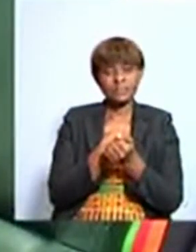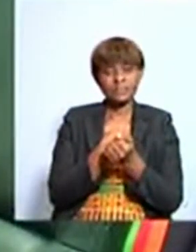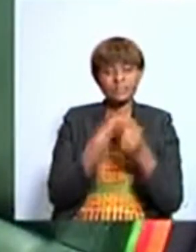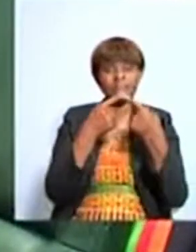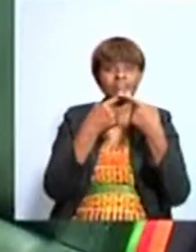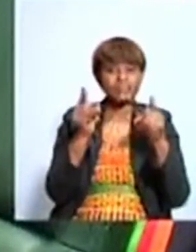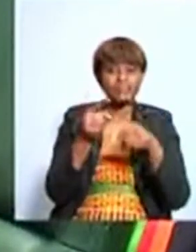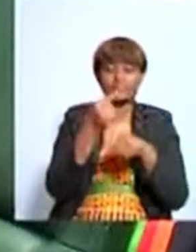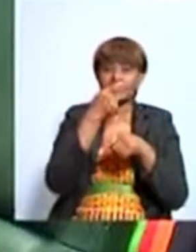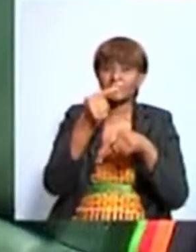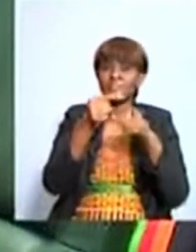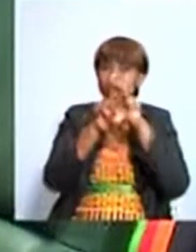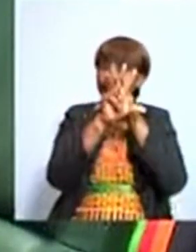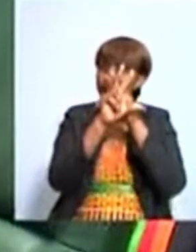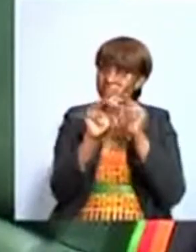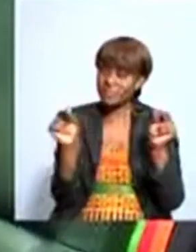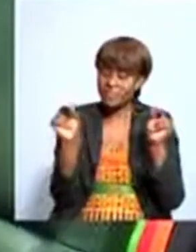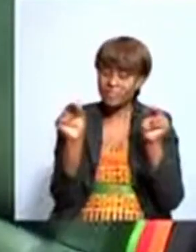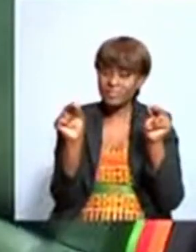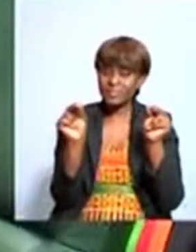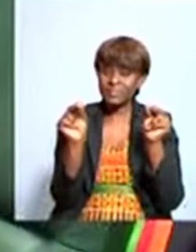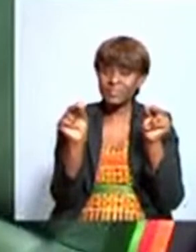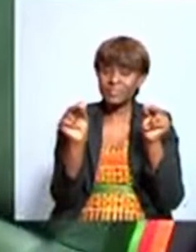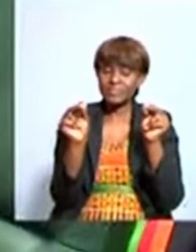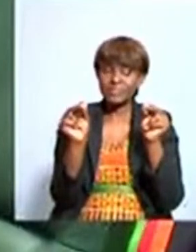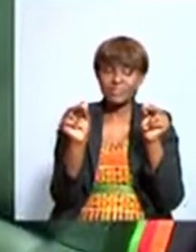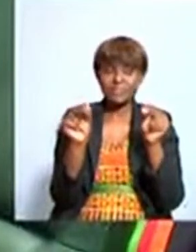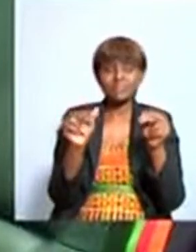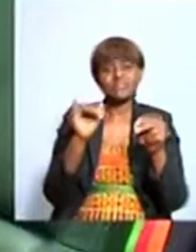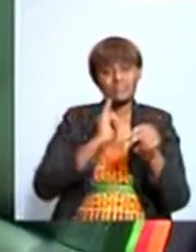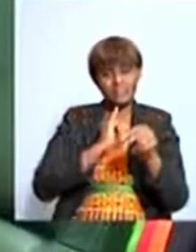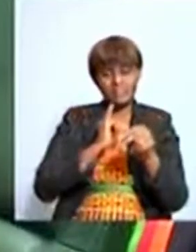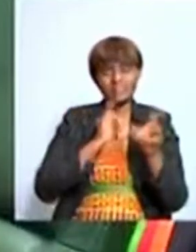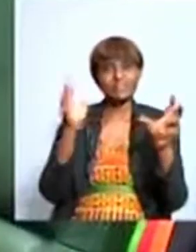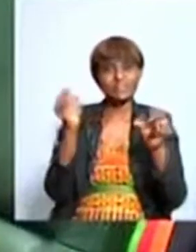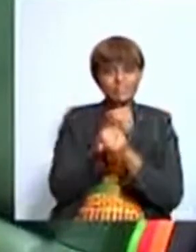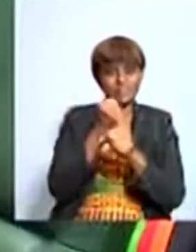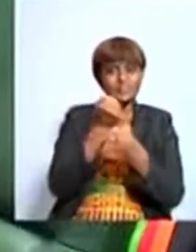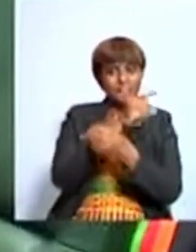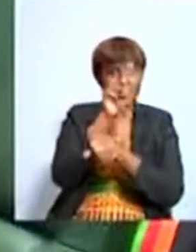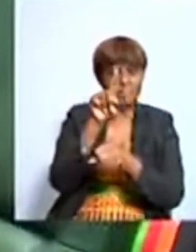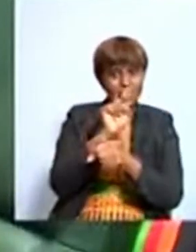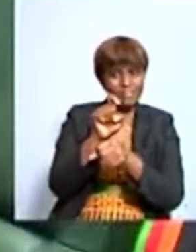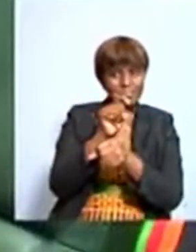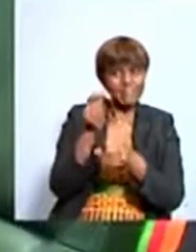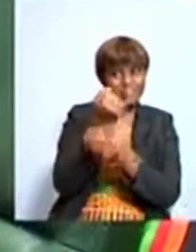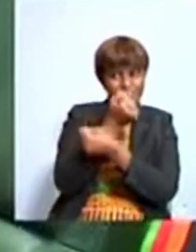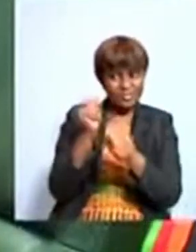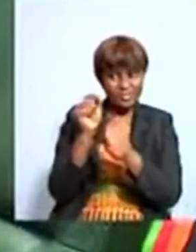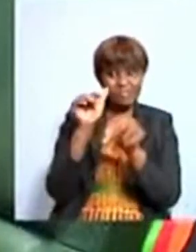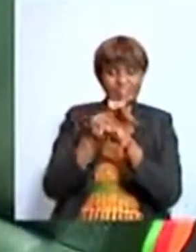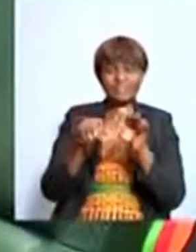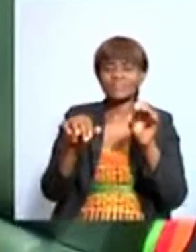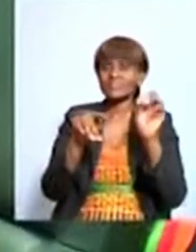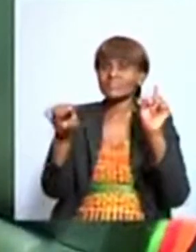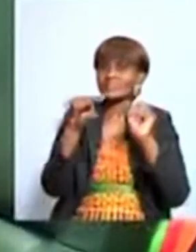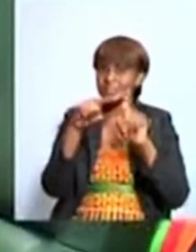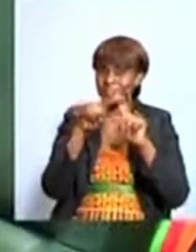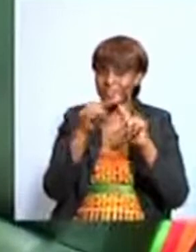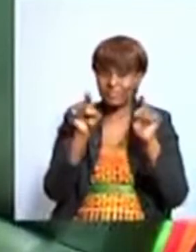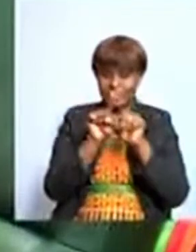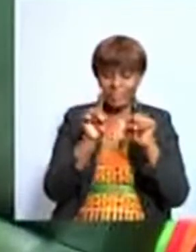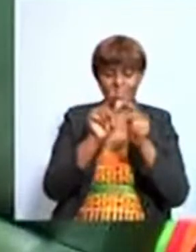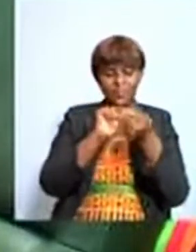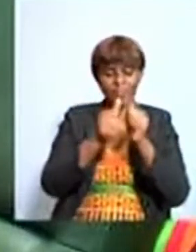Of the contrary, say no. The ayes have it. The question is resolved in the affirmative. Clause 5 as